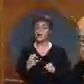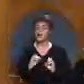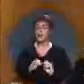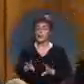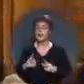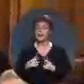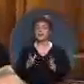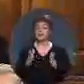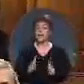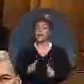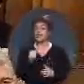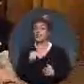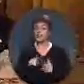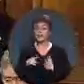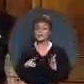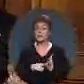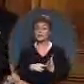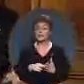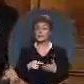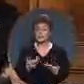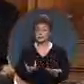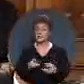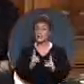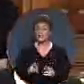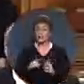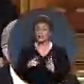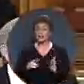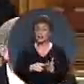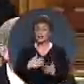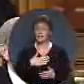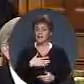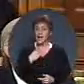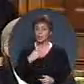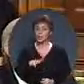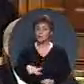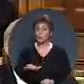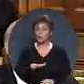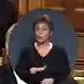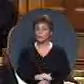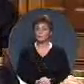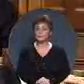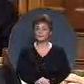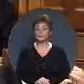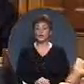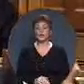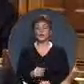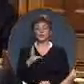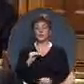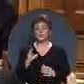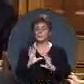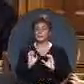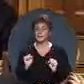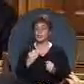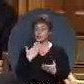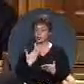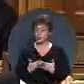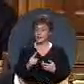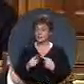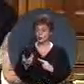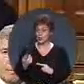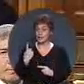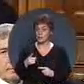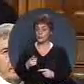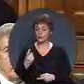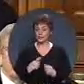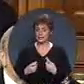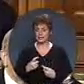Oceans. Speaker, let me thank my colleague for the question. Our fisheries officers boarded the Spanish boat,